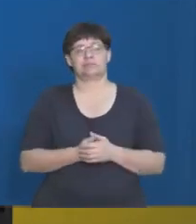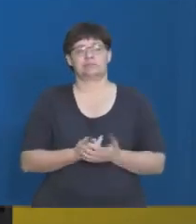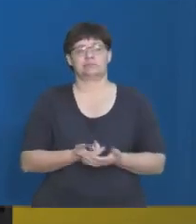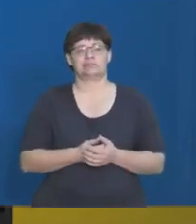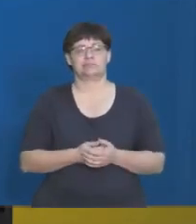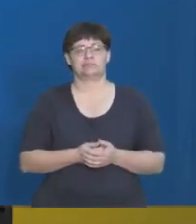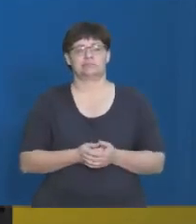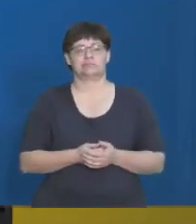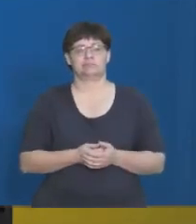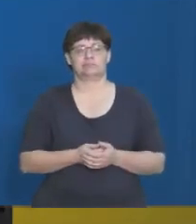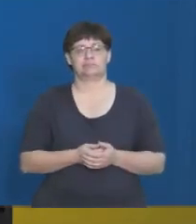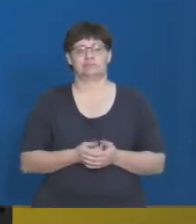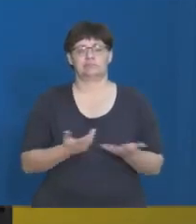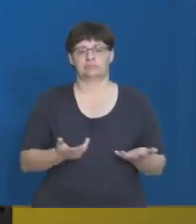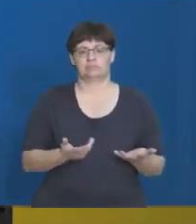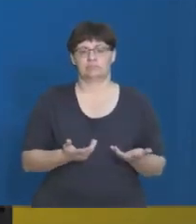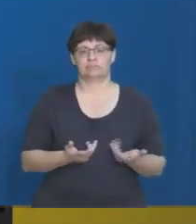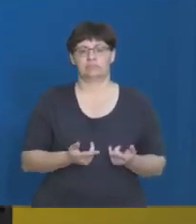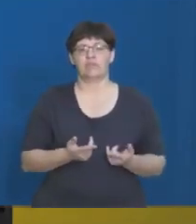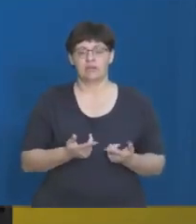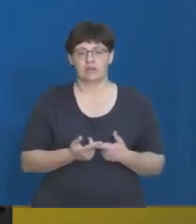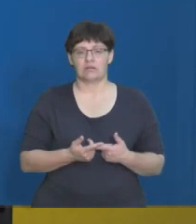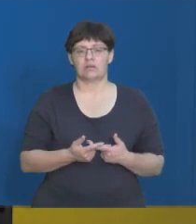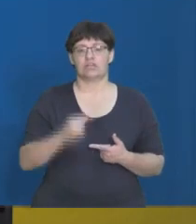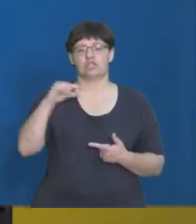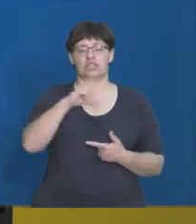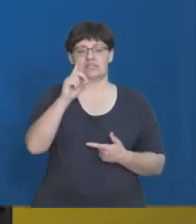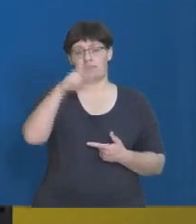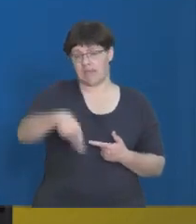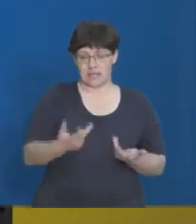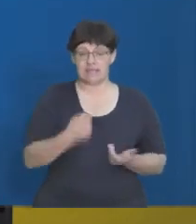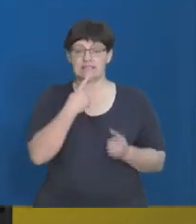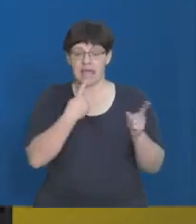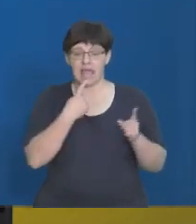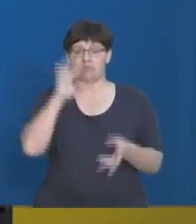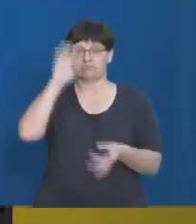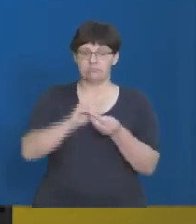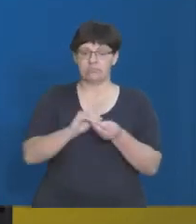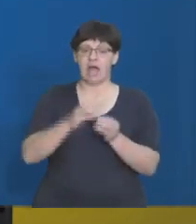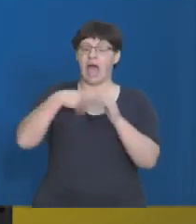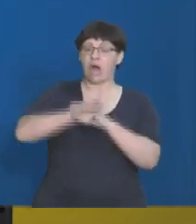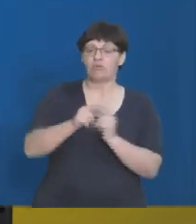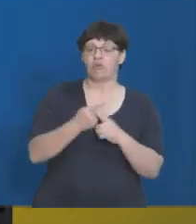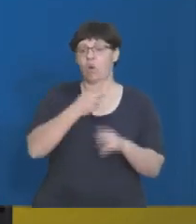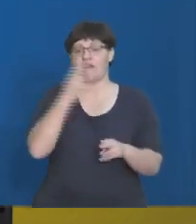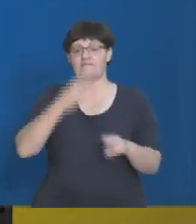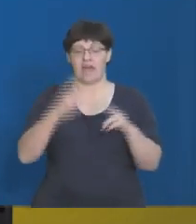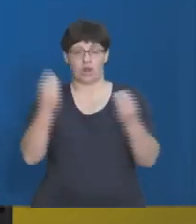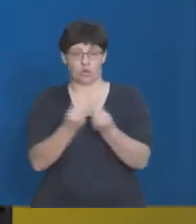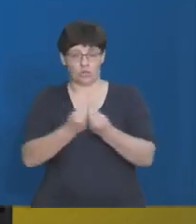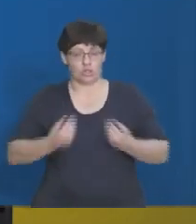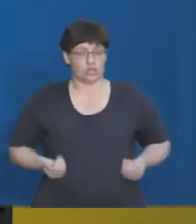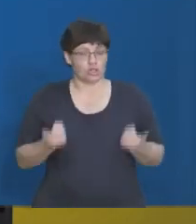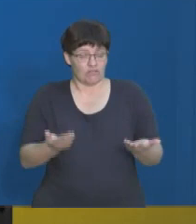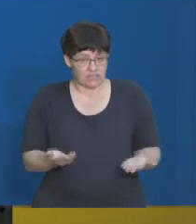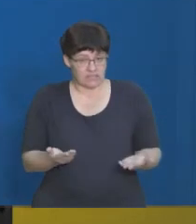maybe, they will define gross domestic product, and they say the total output of all final goods and services that